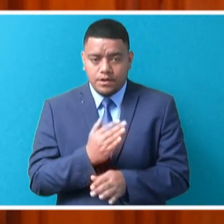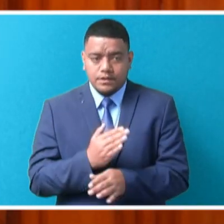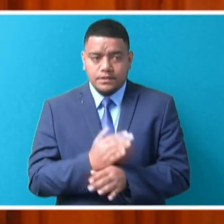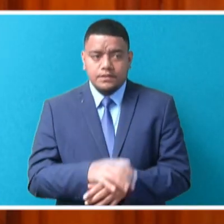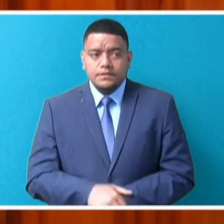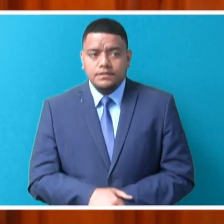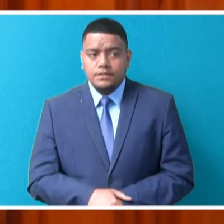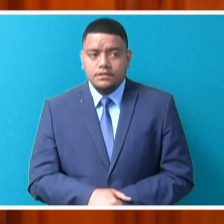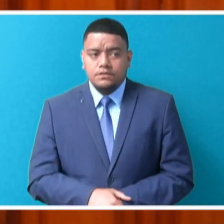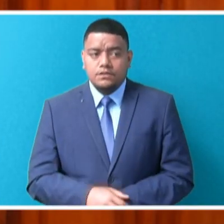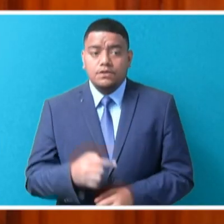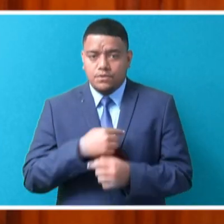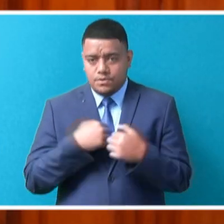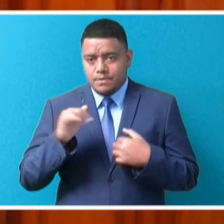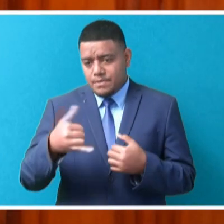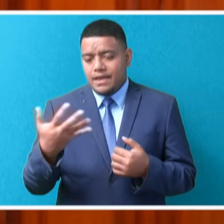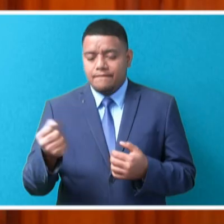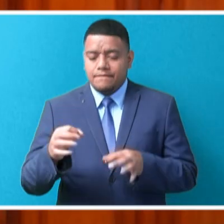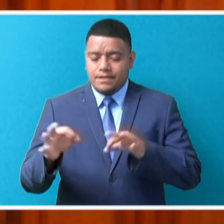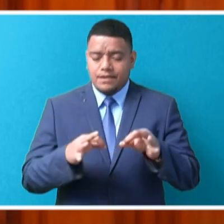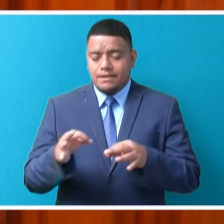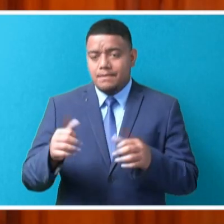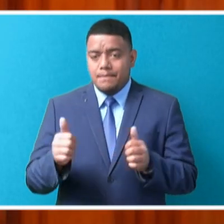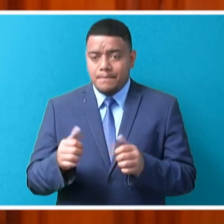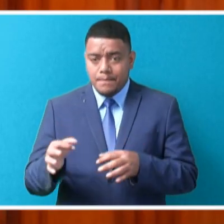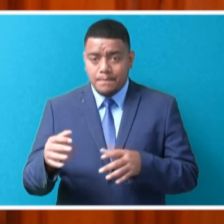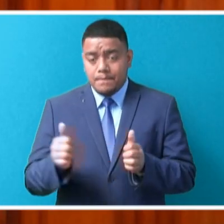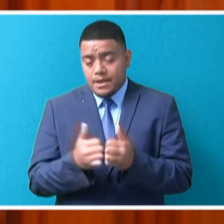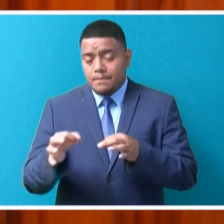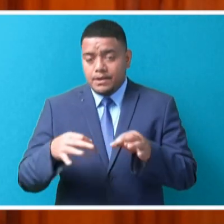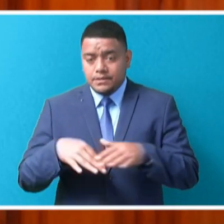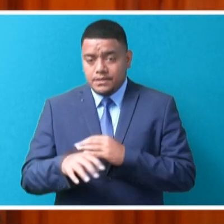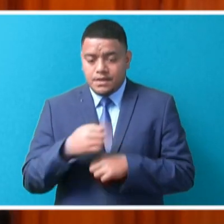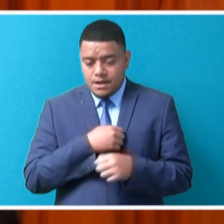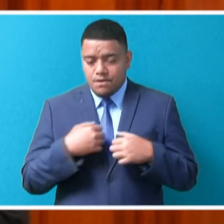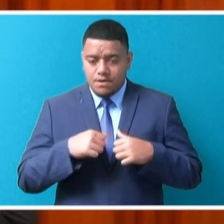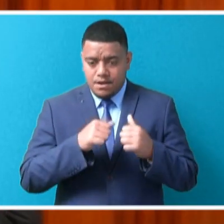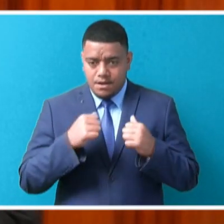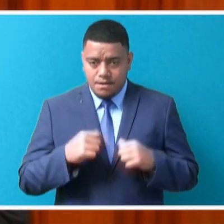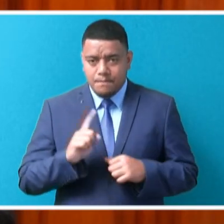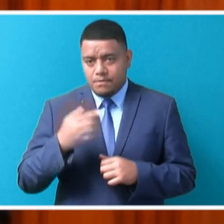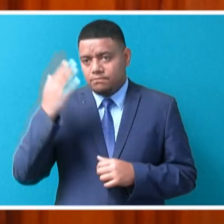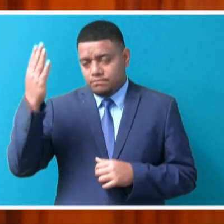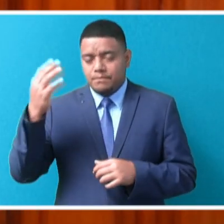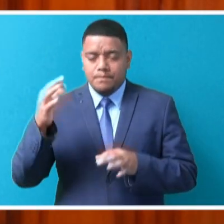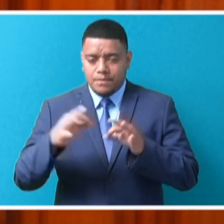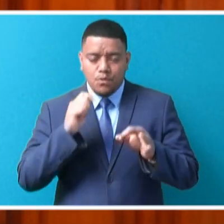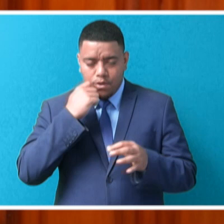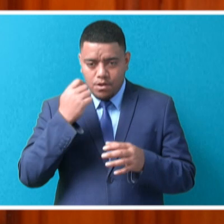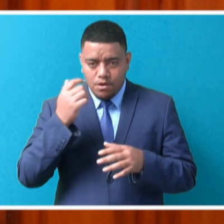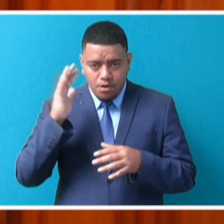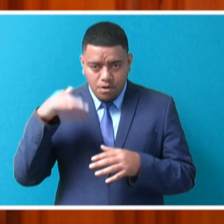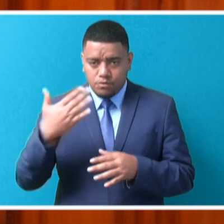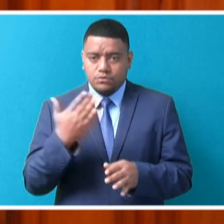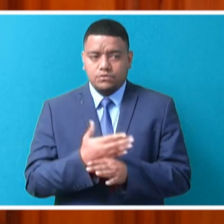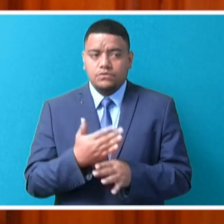19:21, that we may have many plans in our hearts, but it's His purpose that always prevails. For that, Honourable Speaker, I acknowledge God's